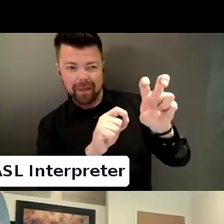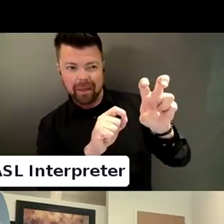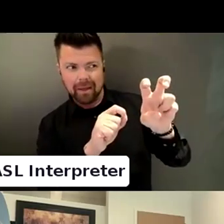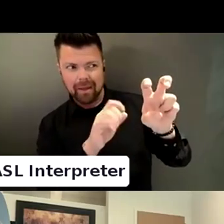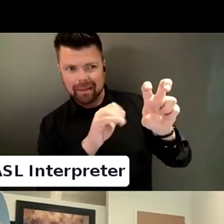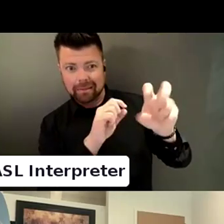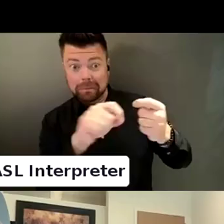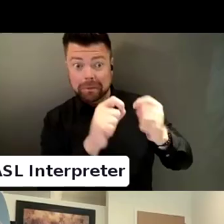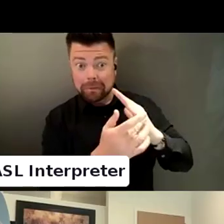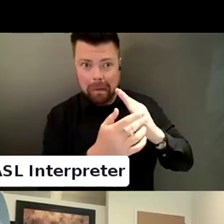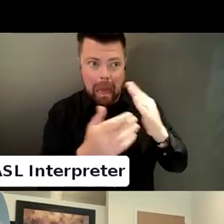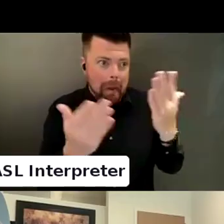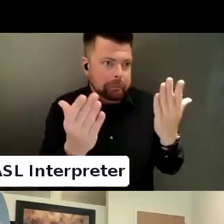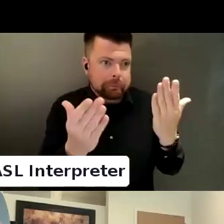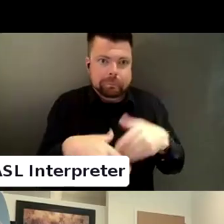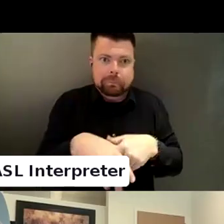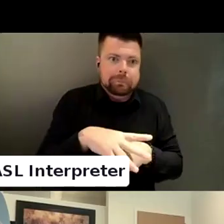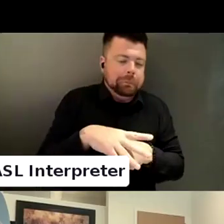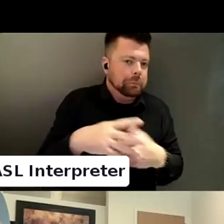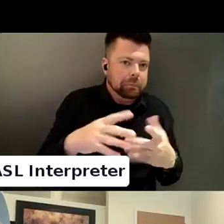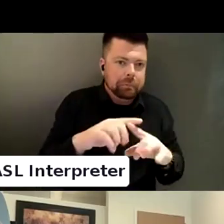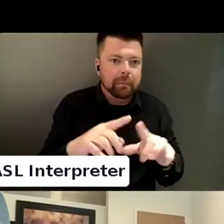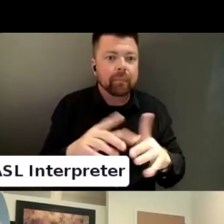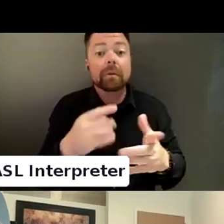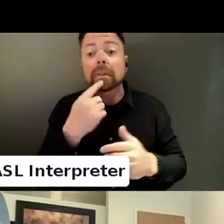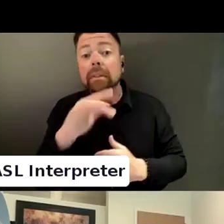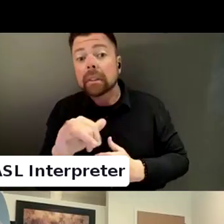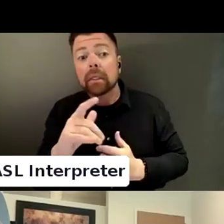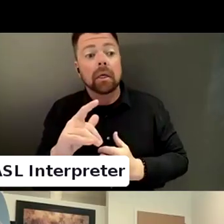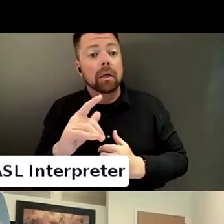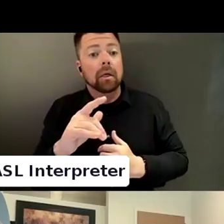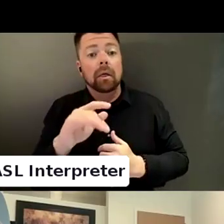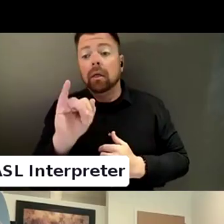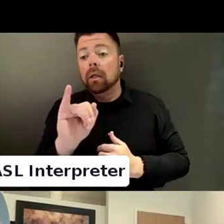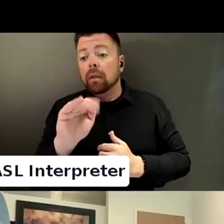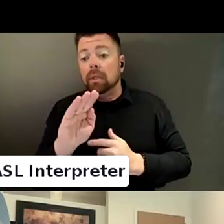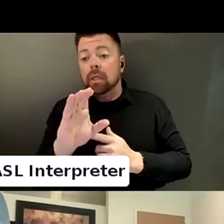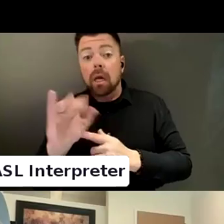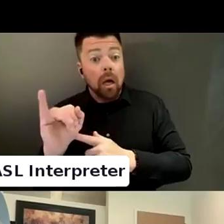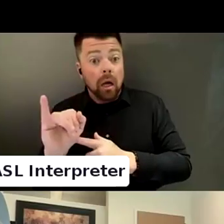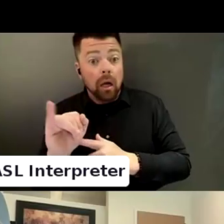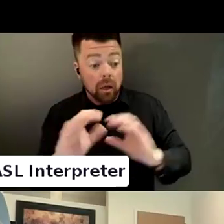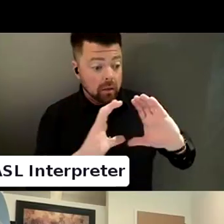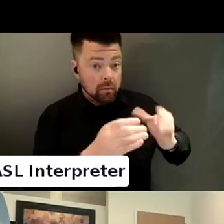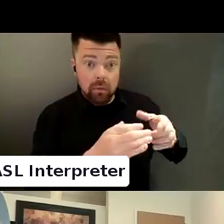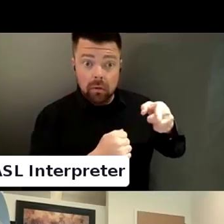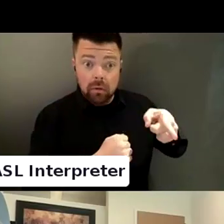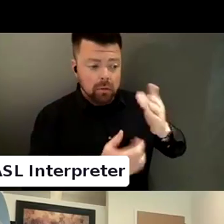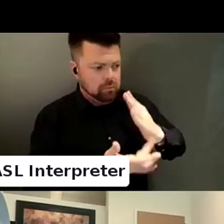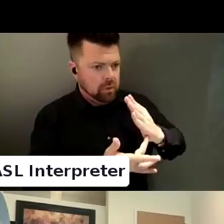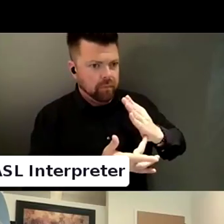because I'm not familiar with it, but I will say that implantable BCIs do have the capability of